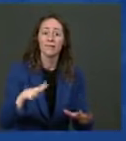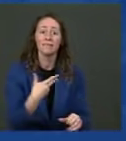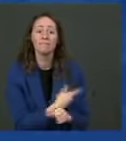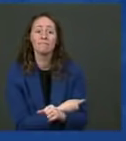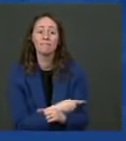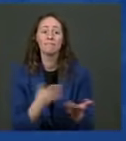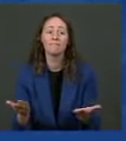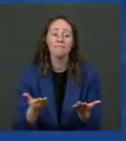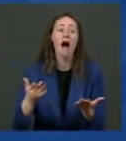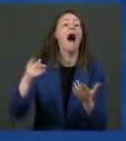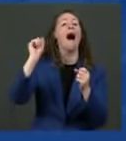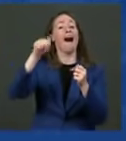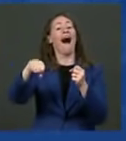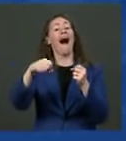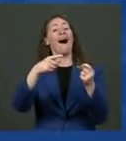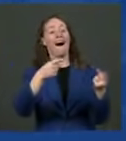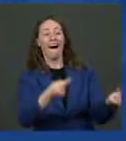House.